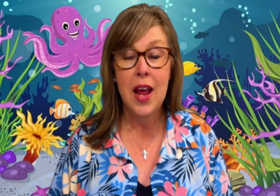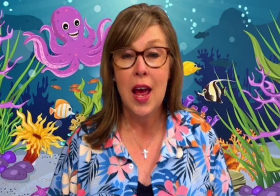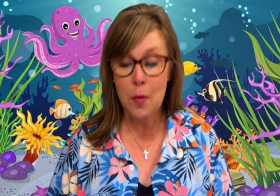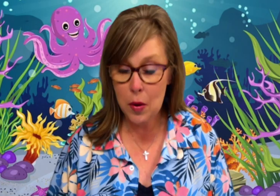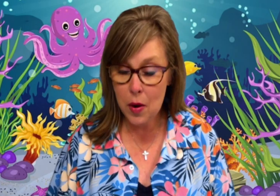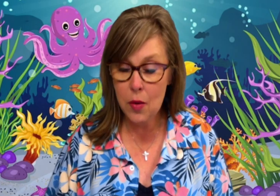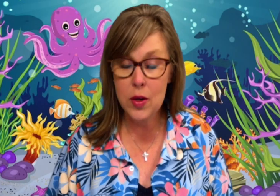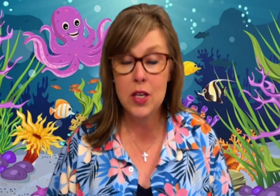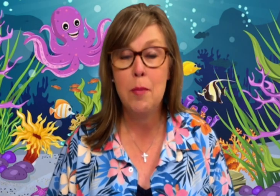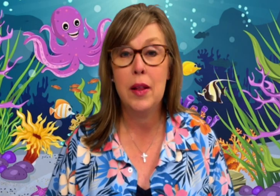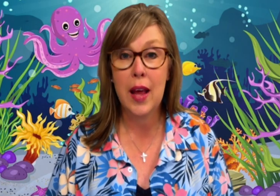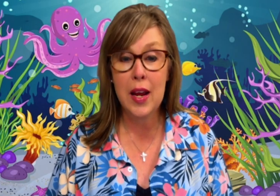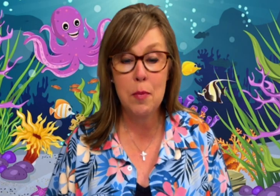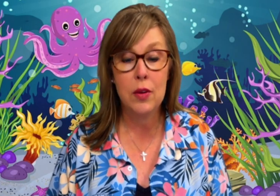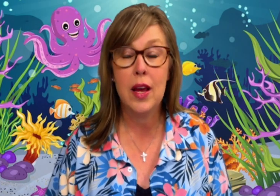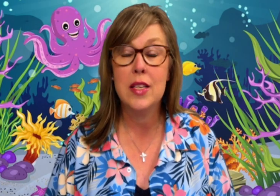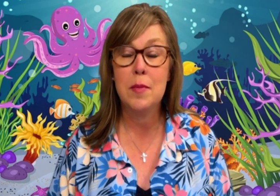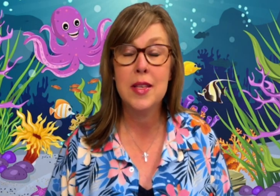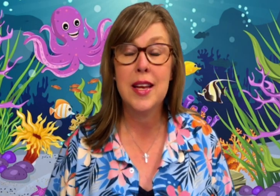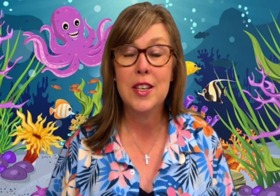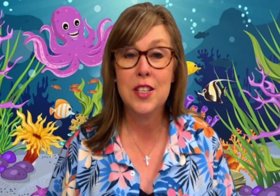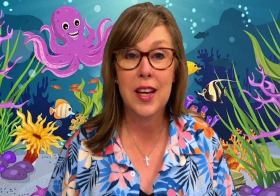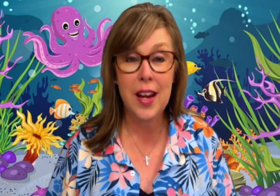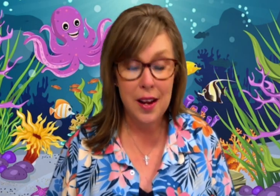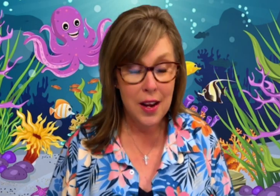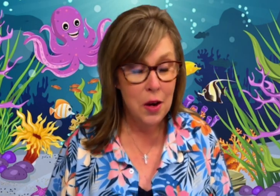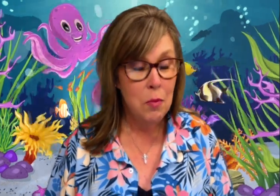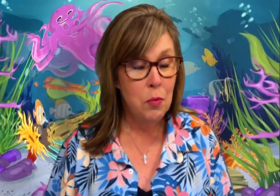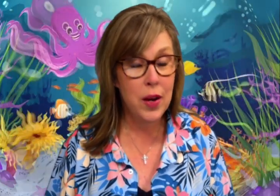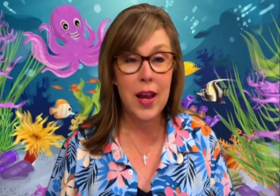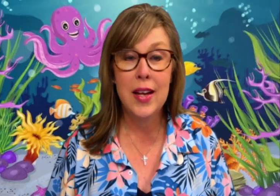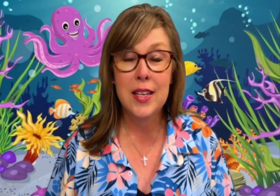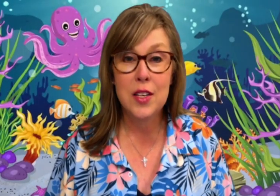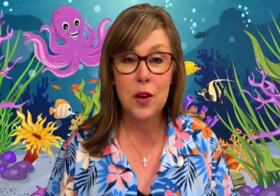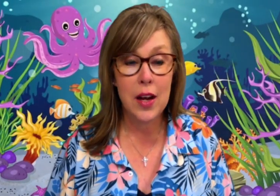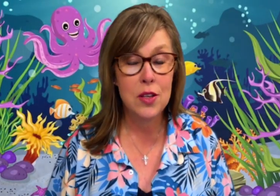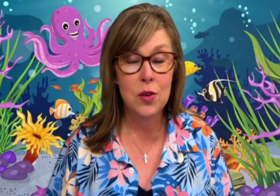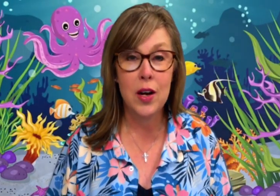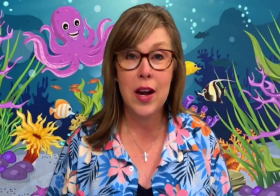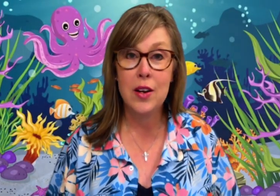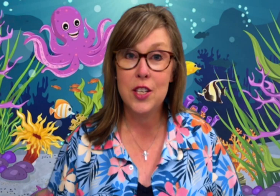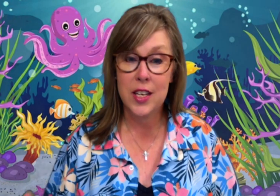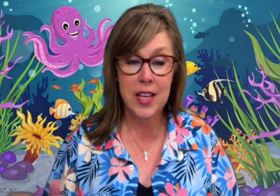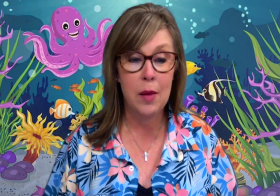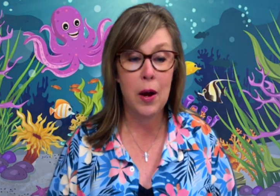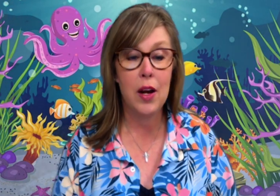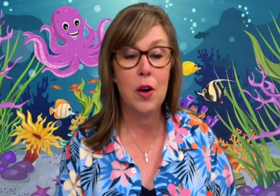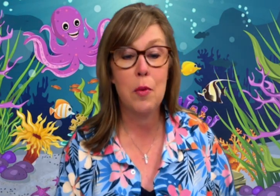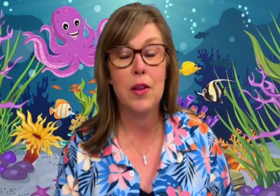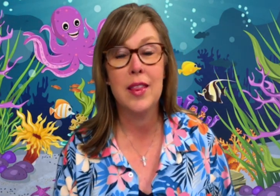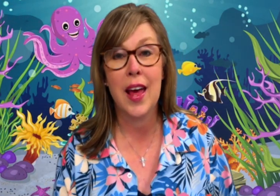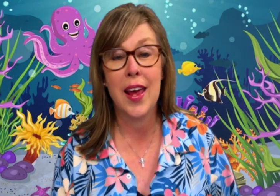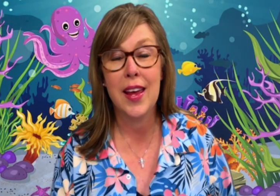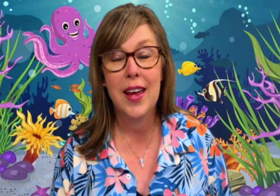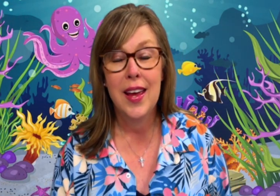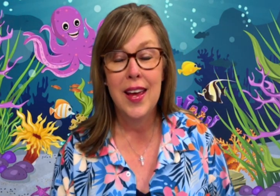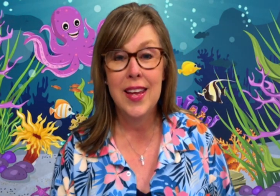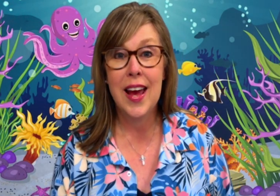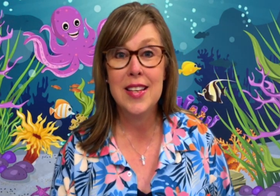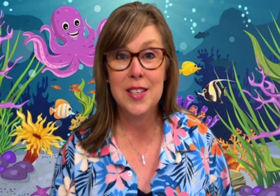class. And we want to wish a belated birthday to Miss Ishley, pre-K teacher extraordinaire. She celebrated her